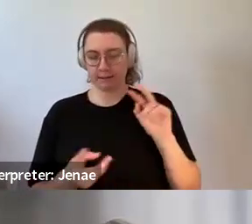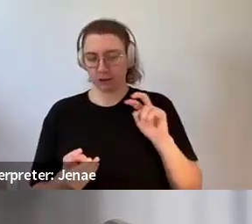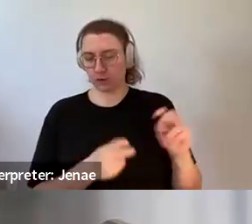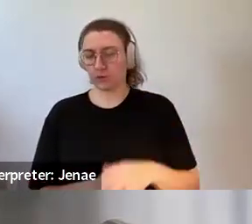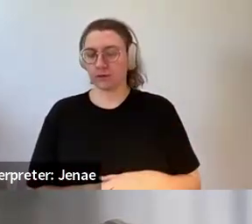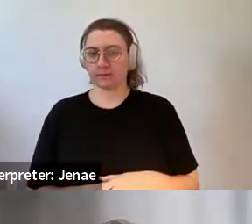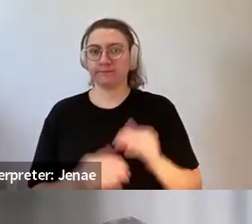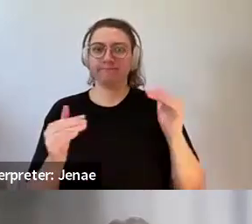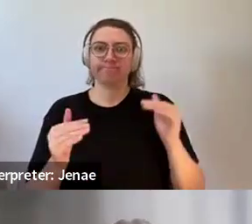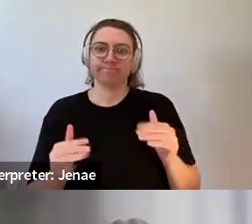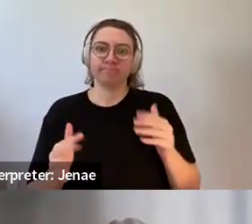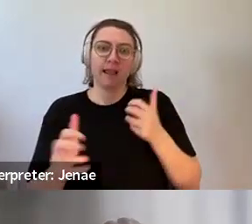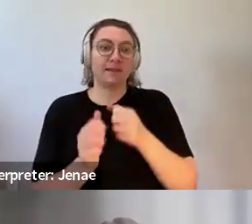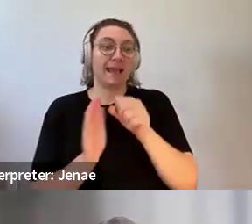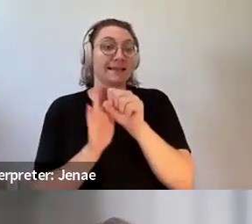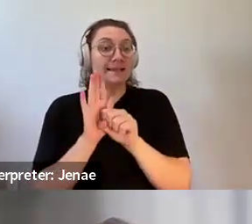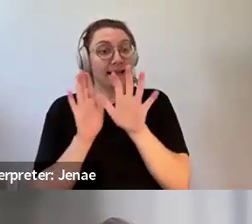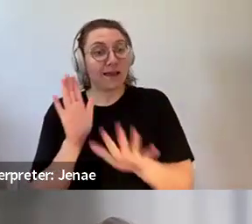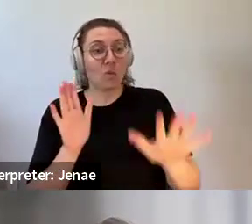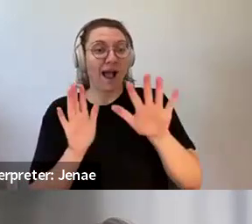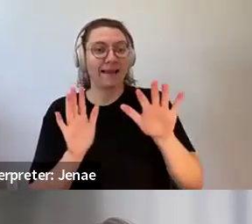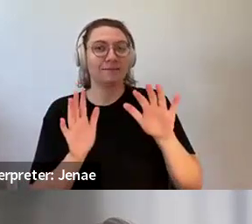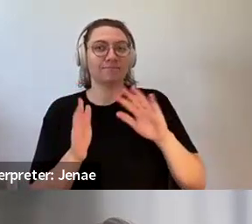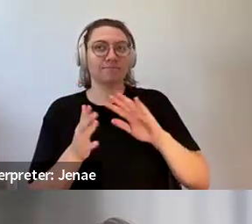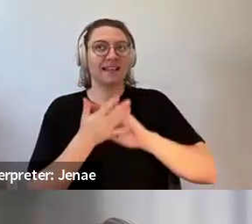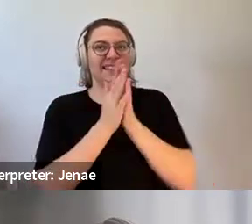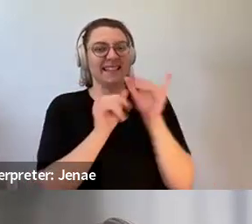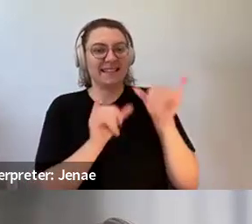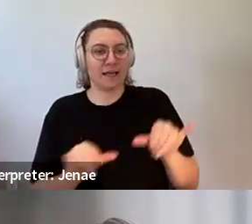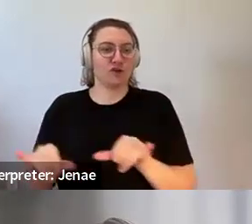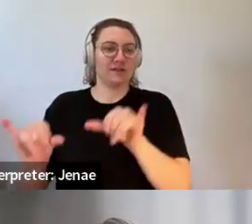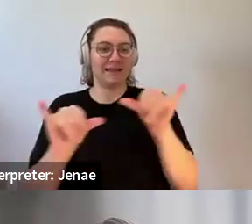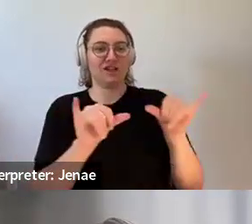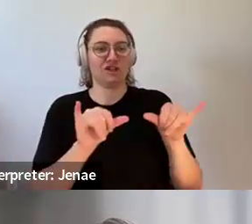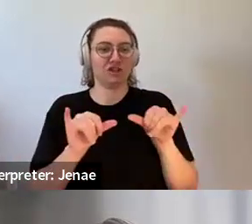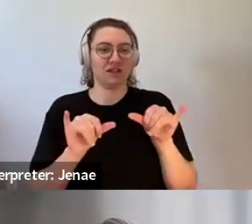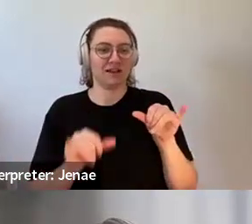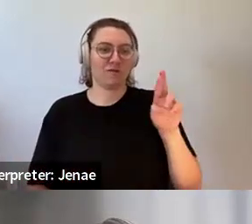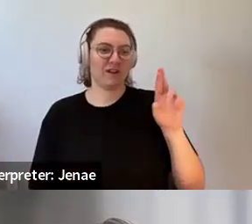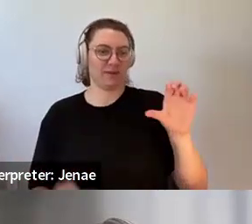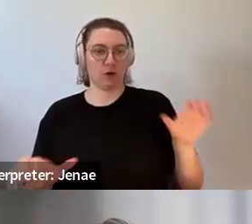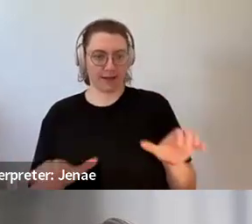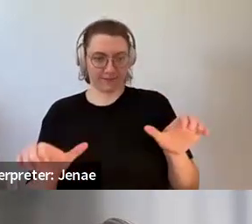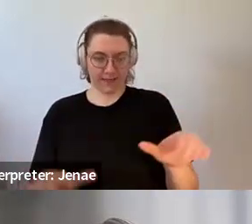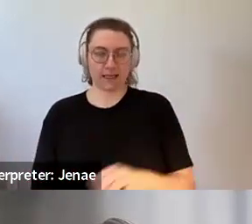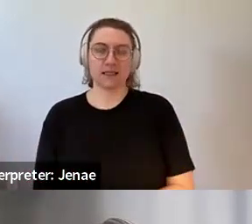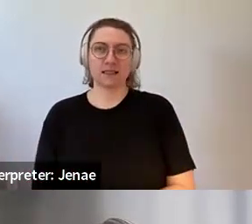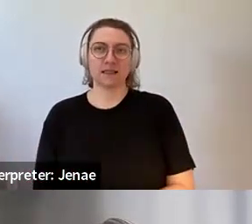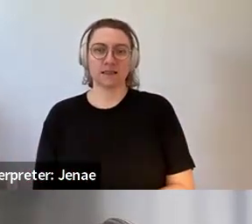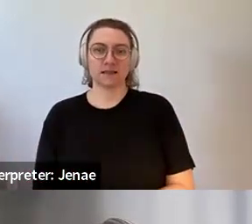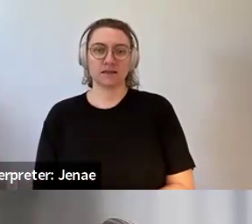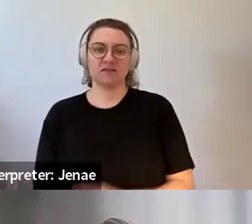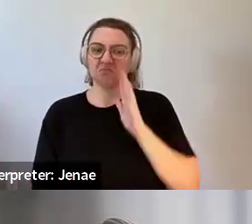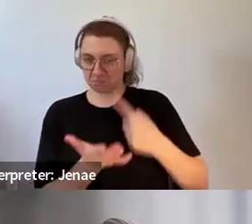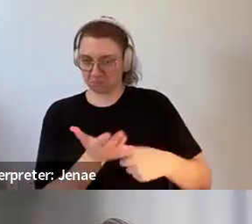on the statewide standardization of regional center activities. And so we're going to